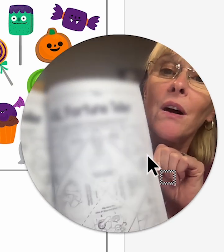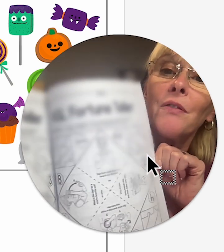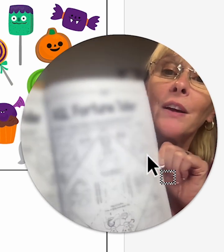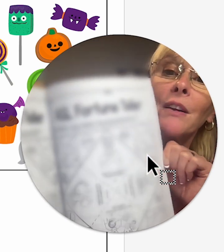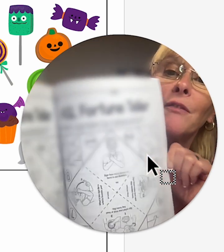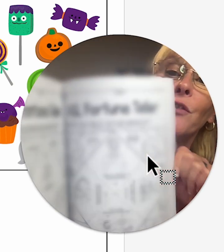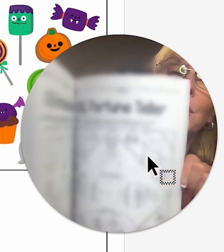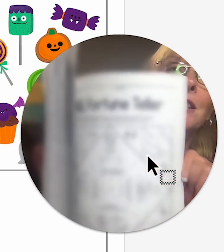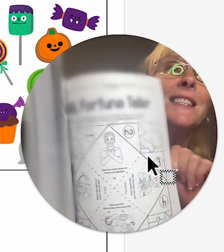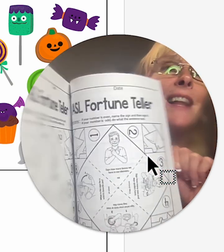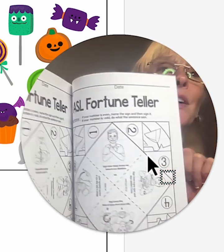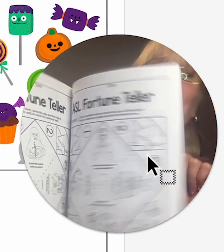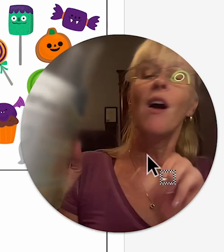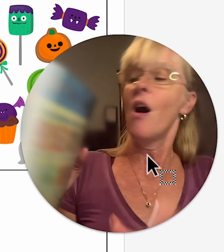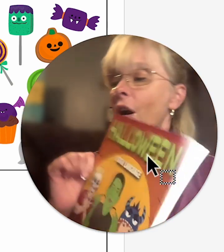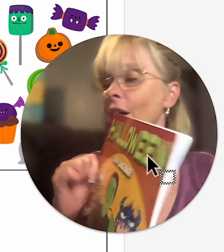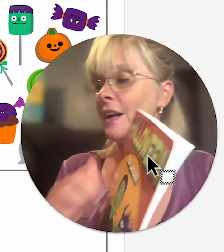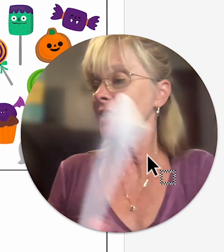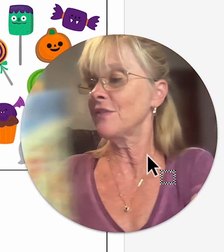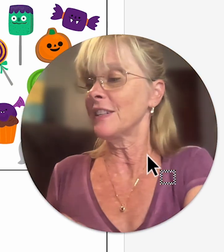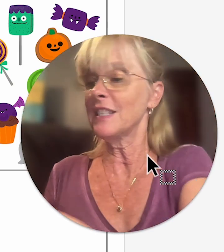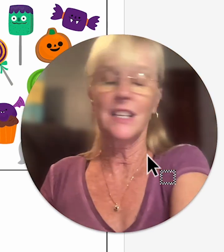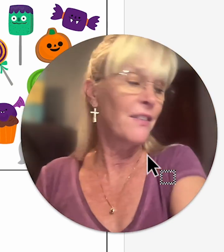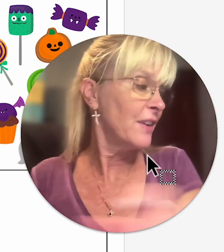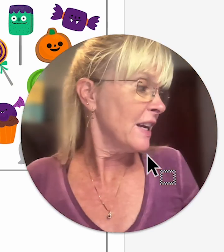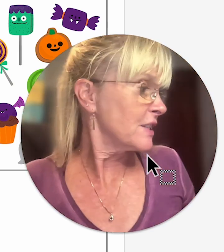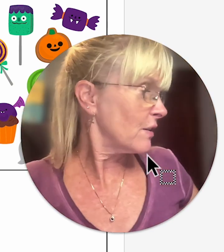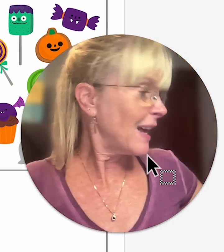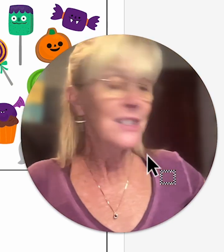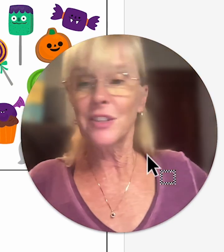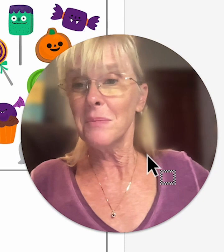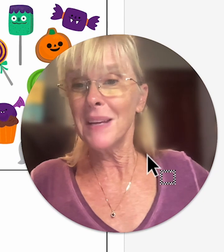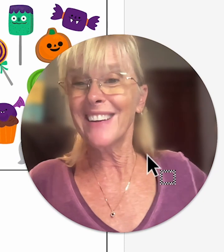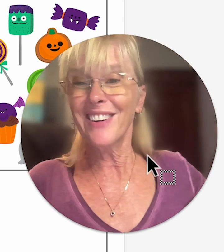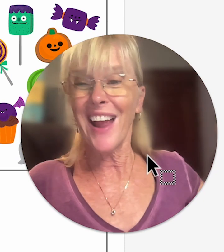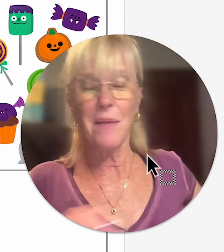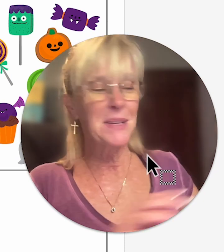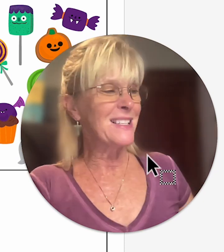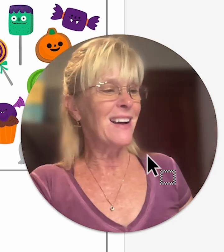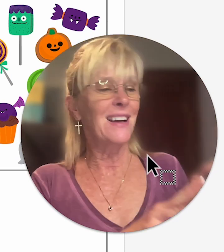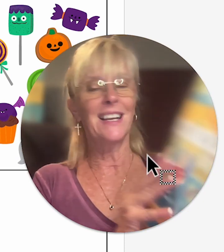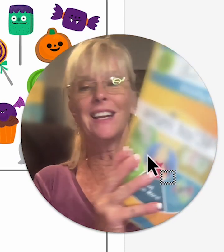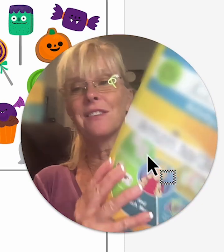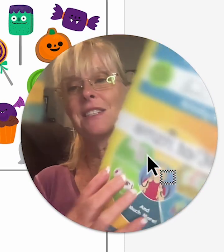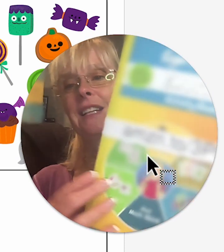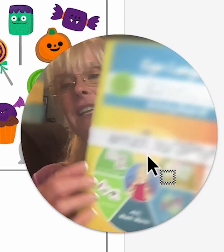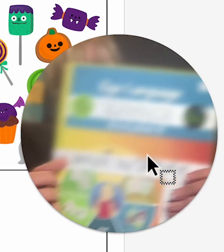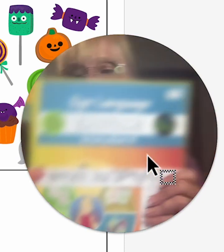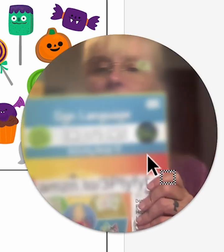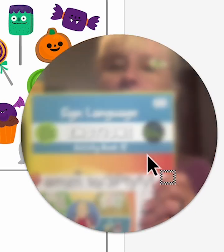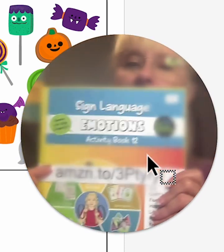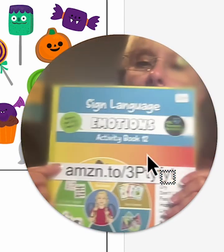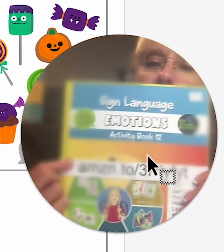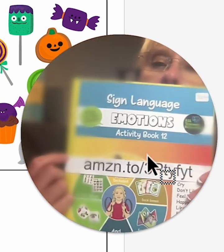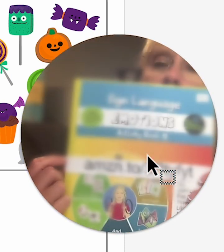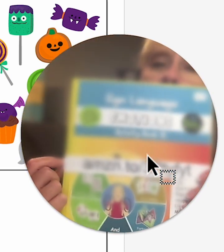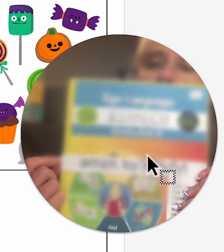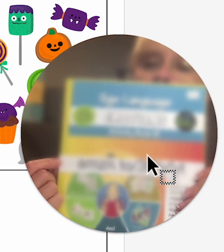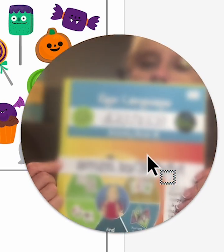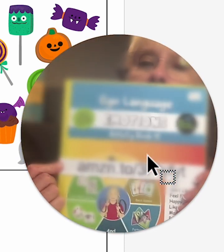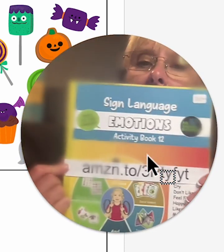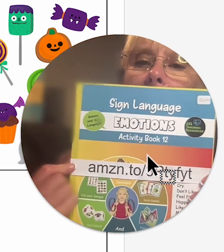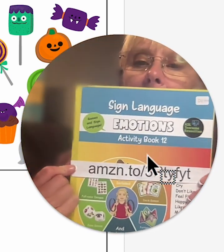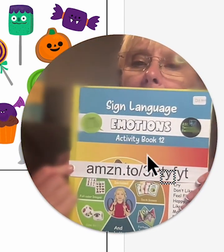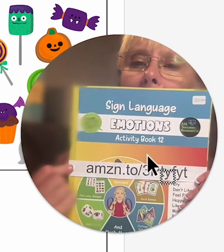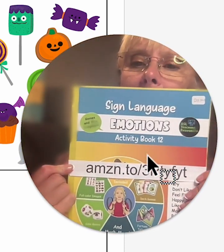blur off, and fortune teller, all kinds of fun stuff. So that's going to be on our Amazon, and here's the link that you can go grab it